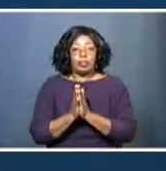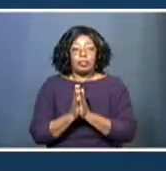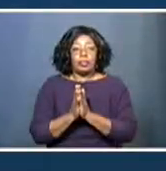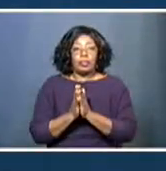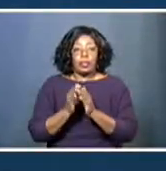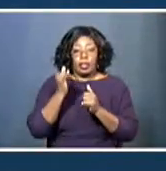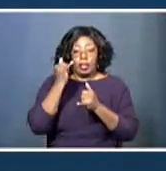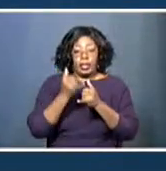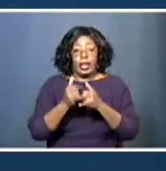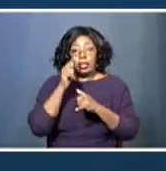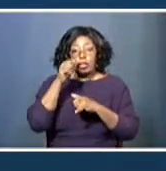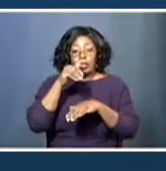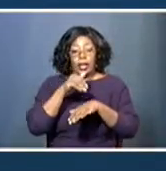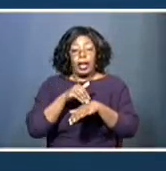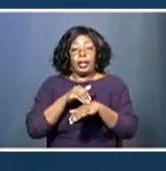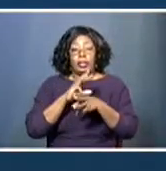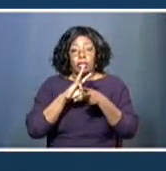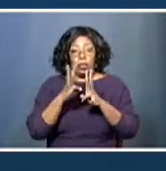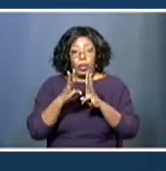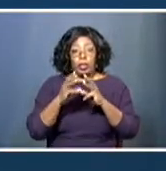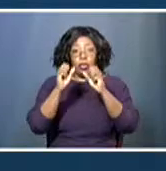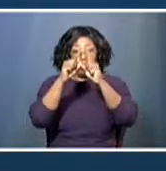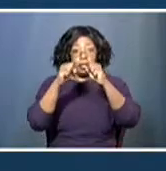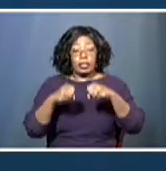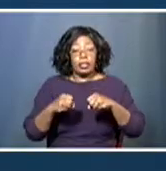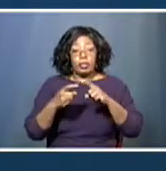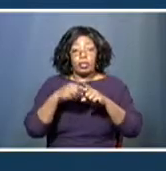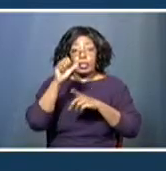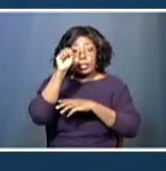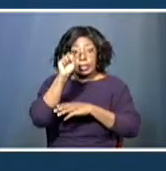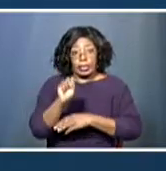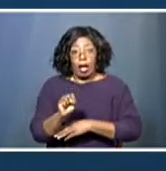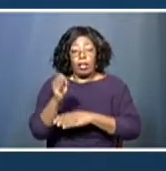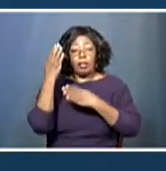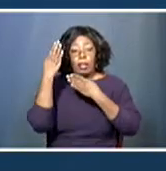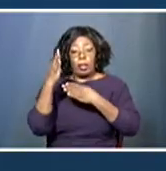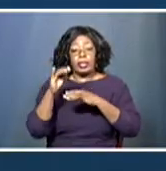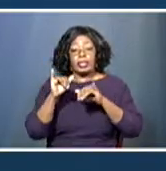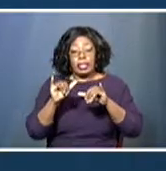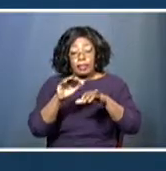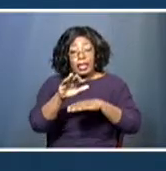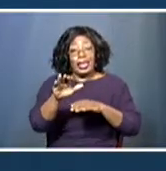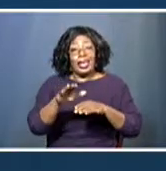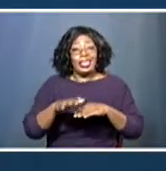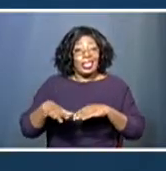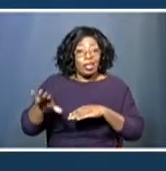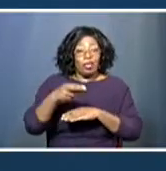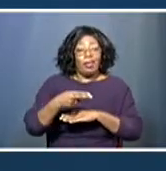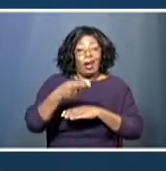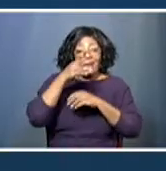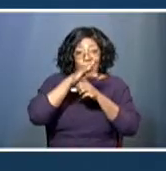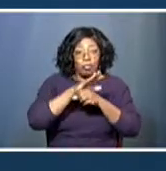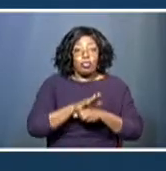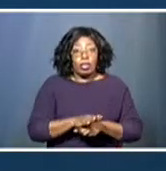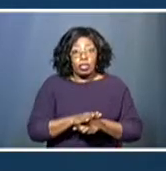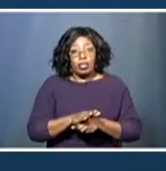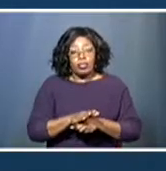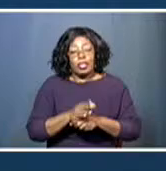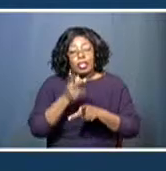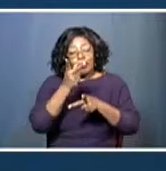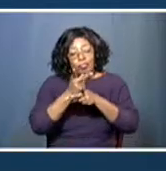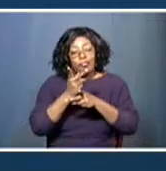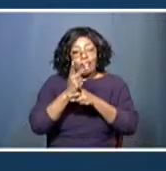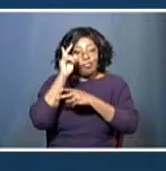In our final look at weather, frontal system now well to the south of the Bahamas, leaving behind an area of high pressure, which will maintain mostly sunny